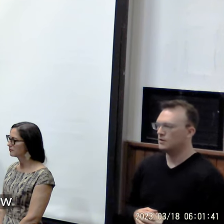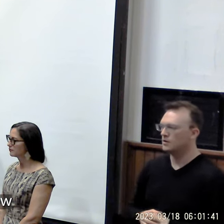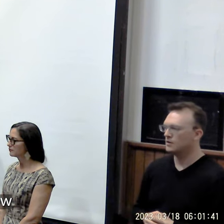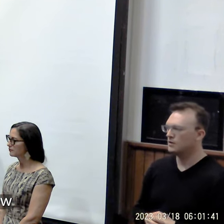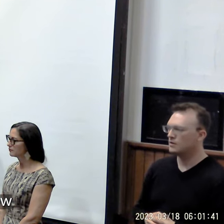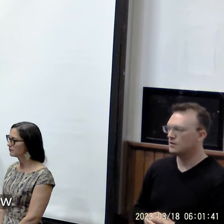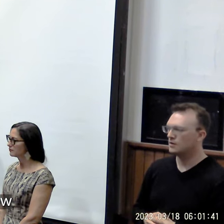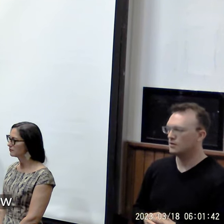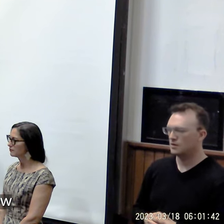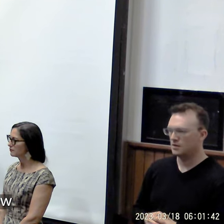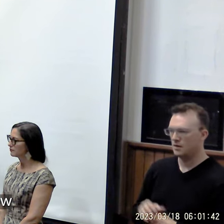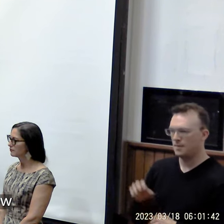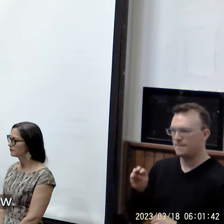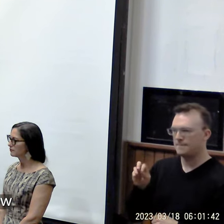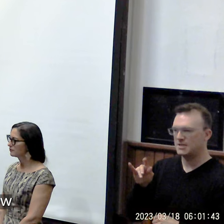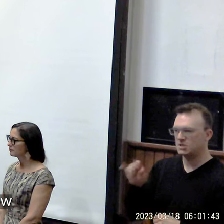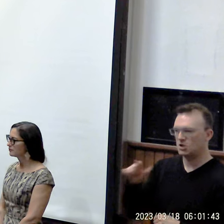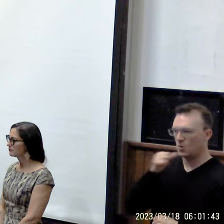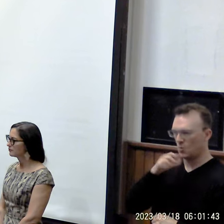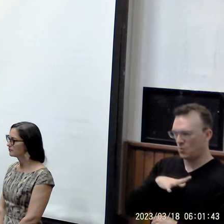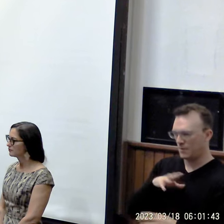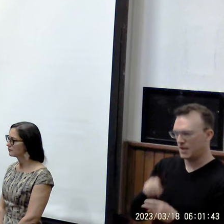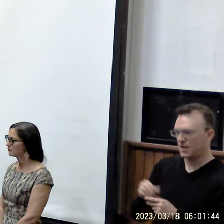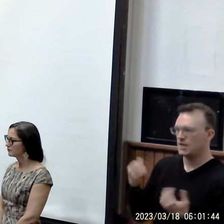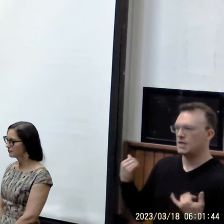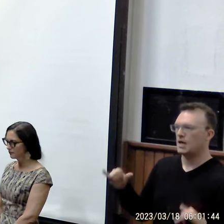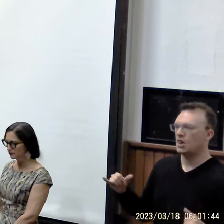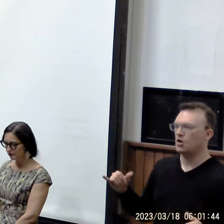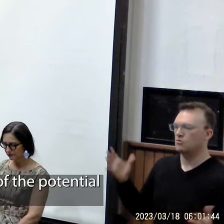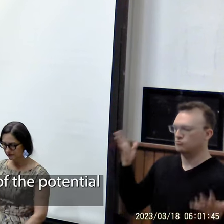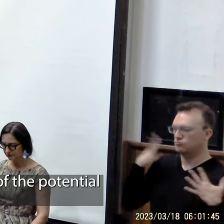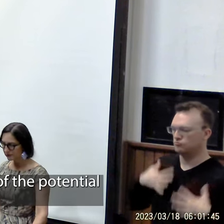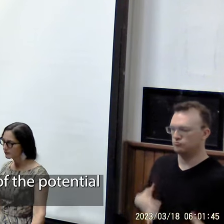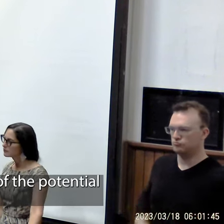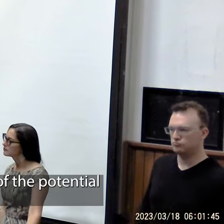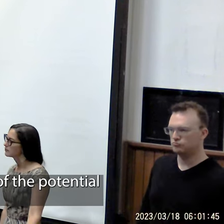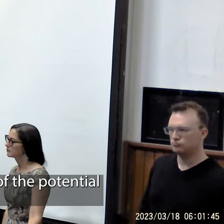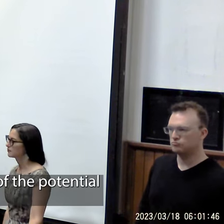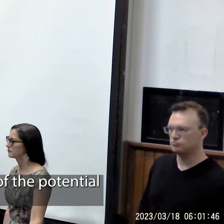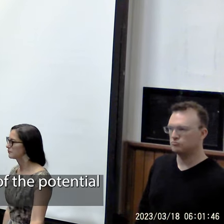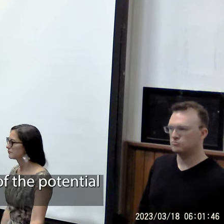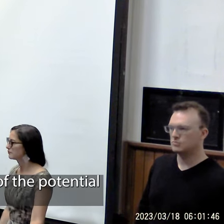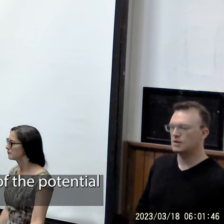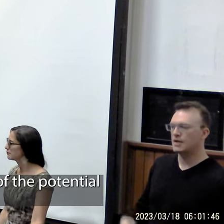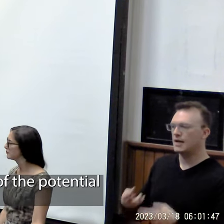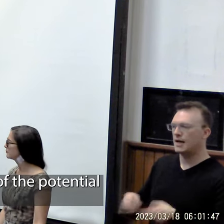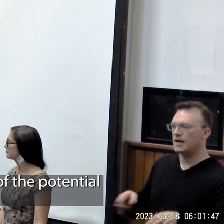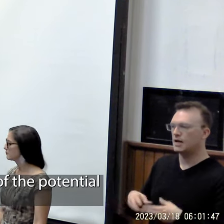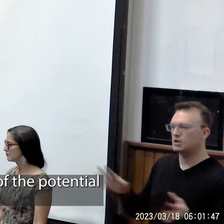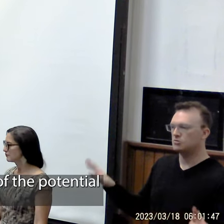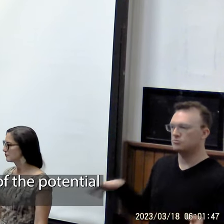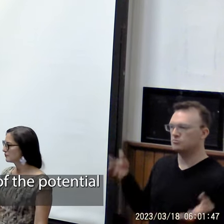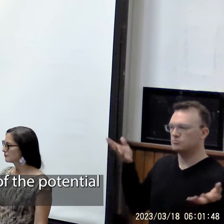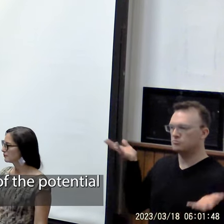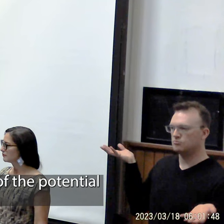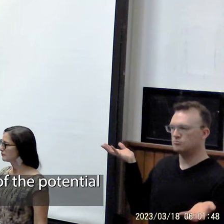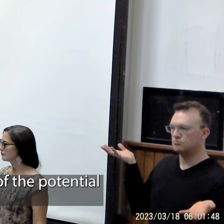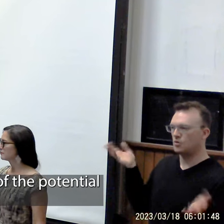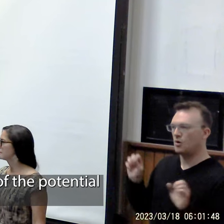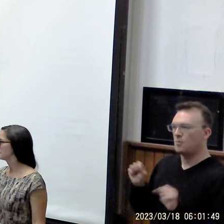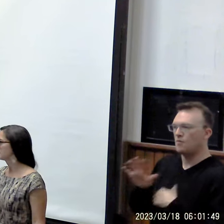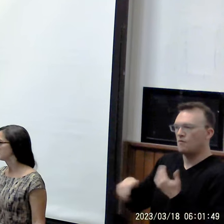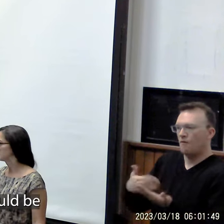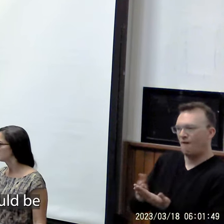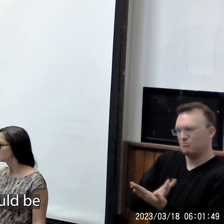the mystical woman in yellow that would carry eggs and was holding kind of the potential for